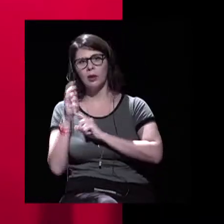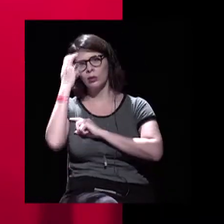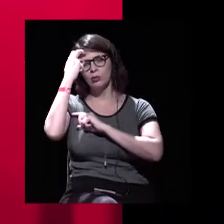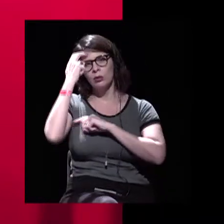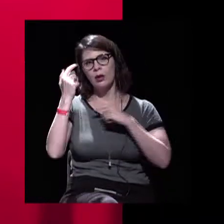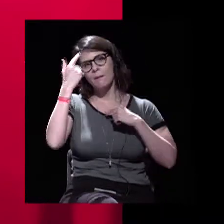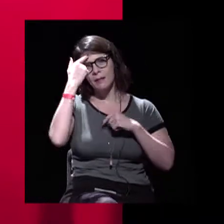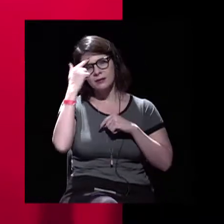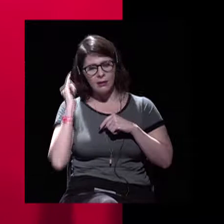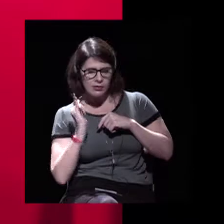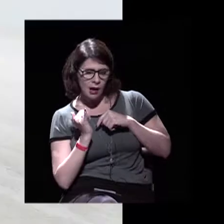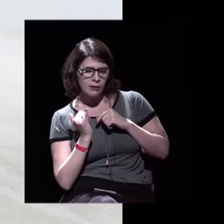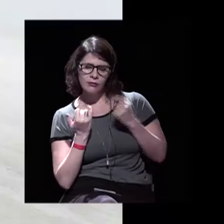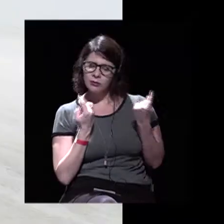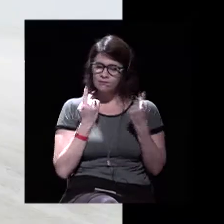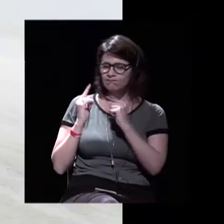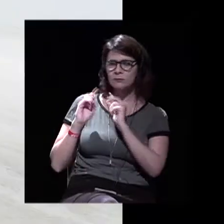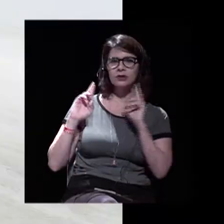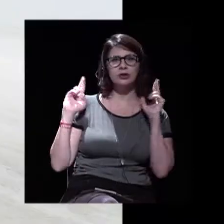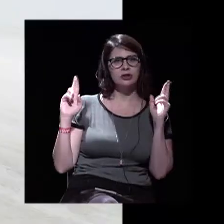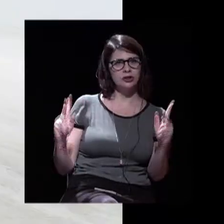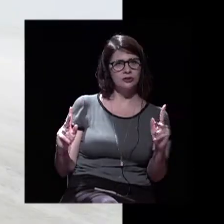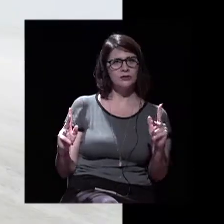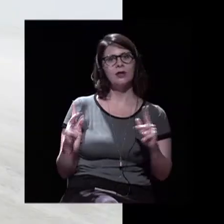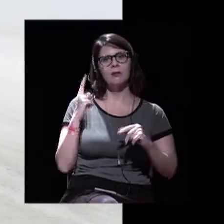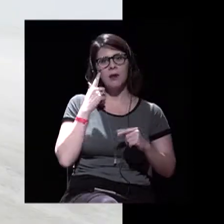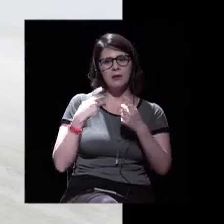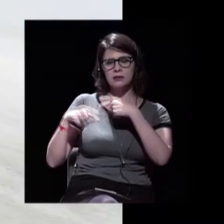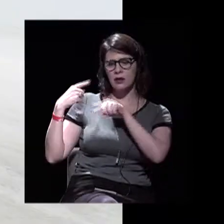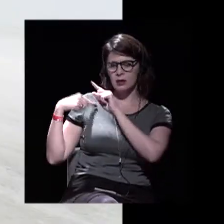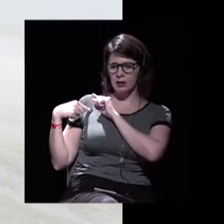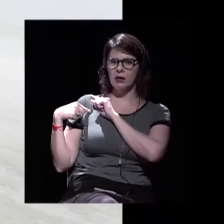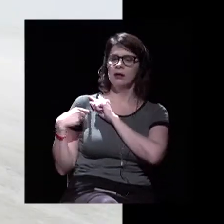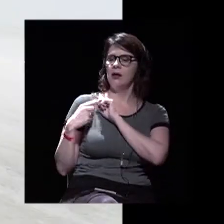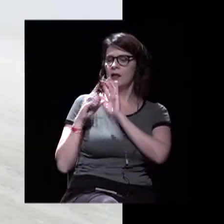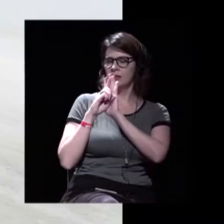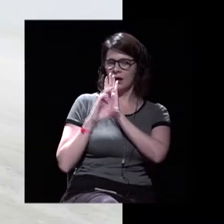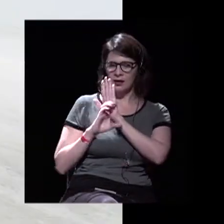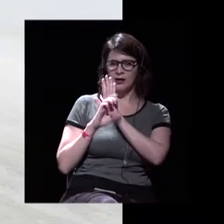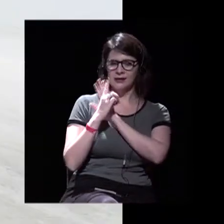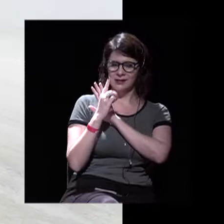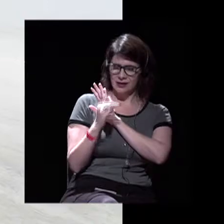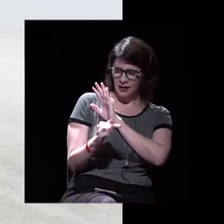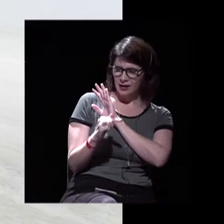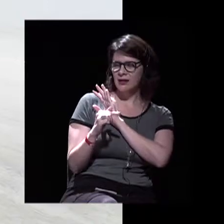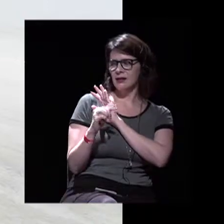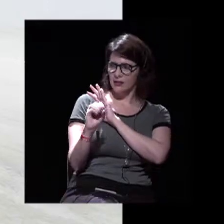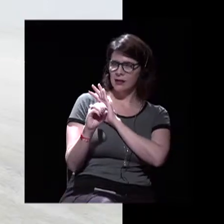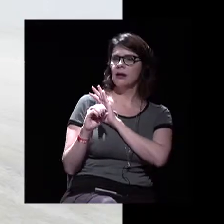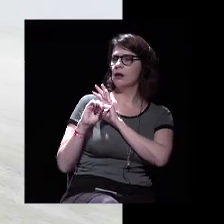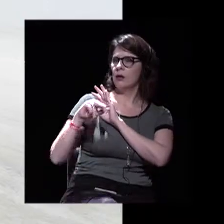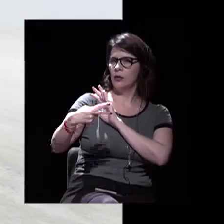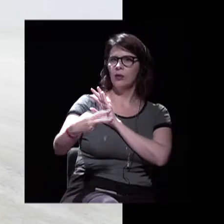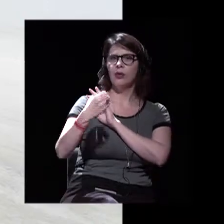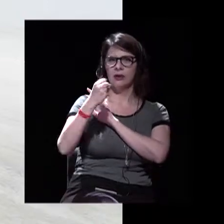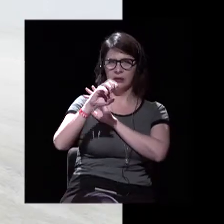during the 1960s through the 1980s, when a series of economic crises brought down the economies of the region,